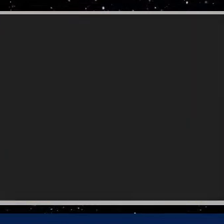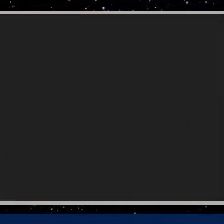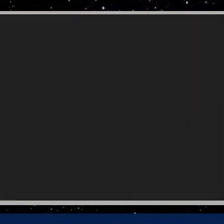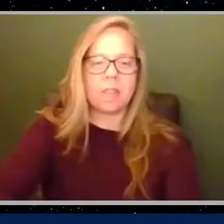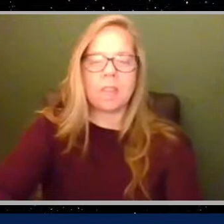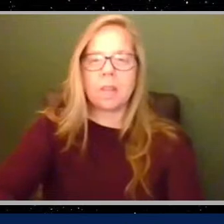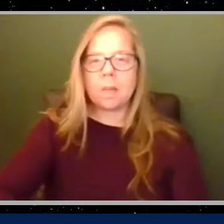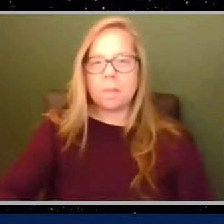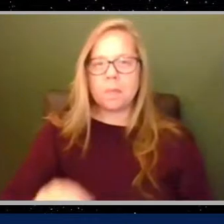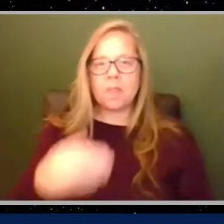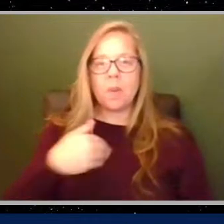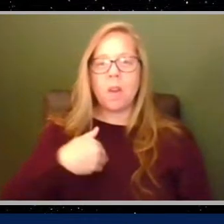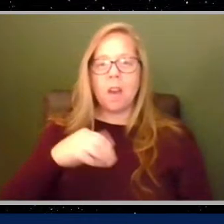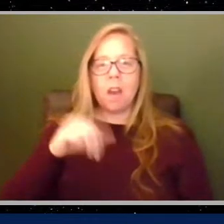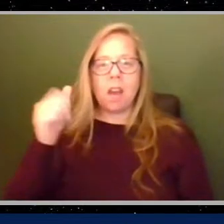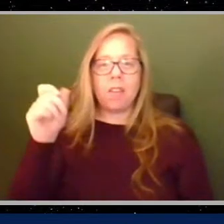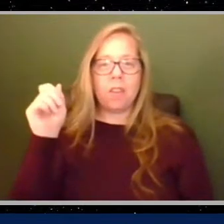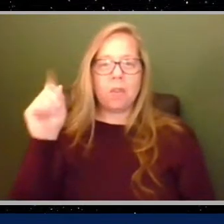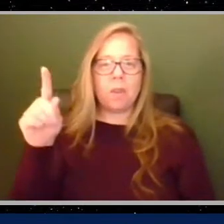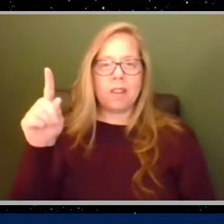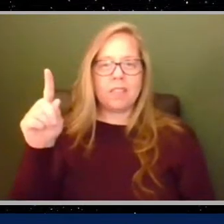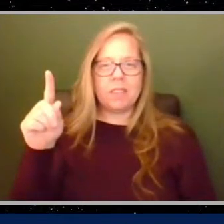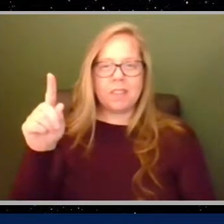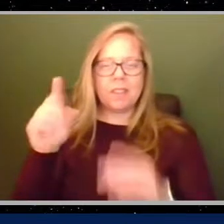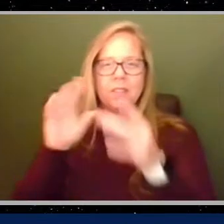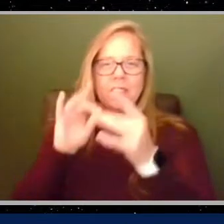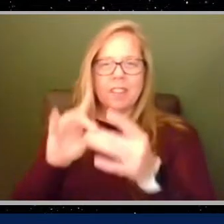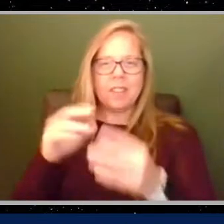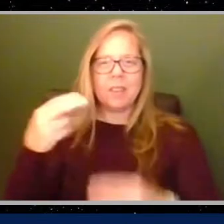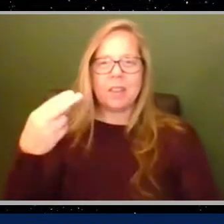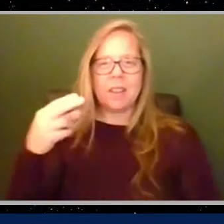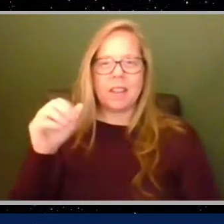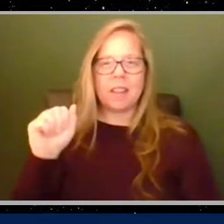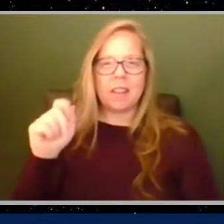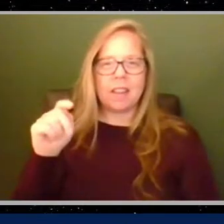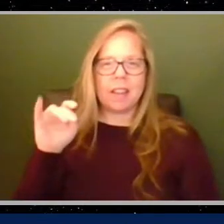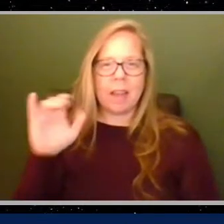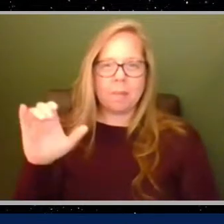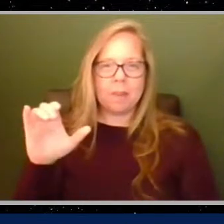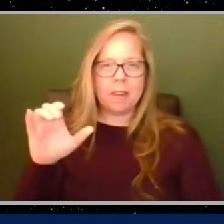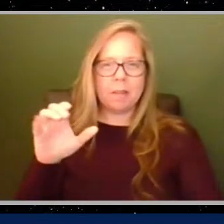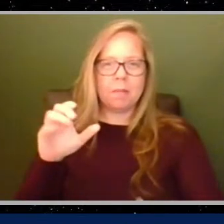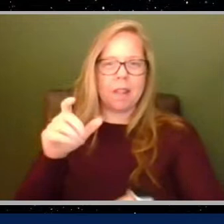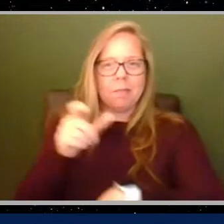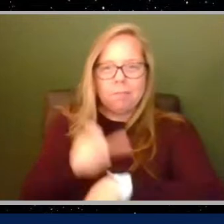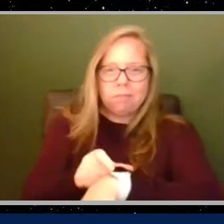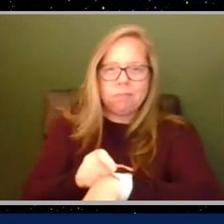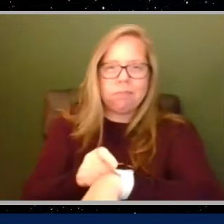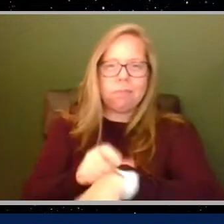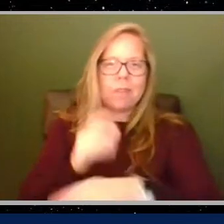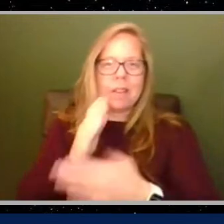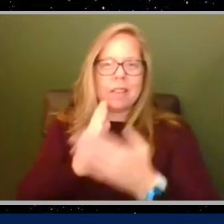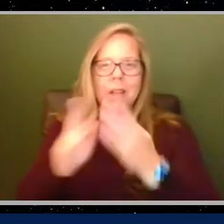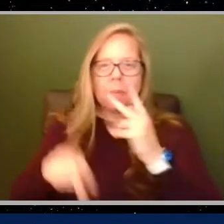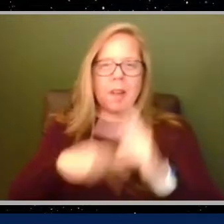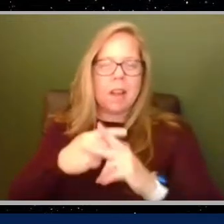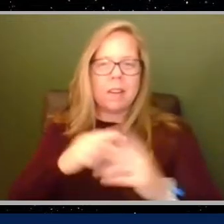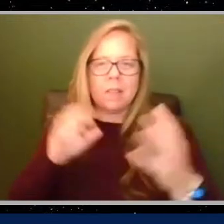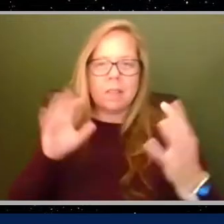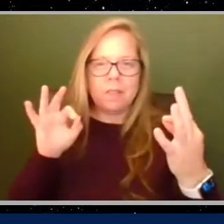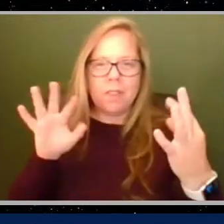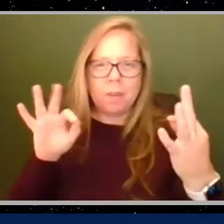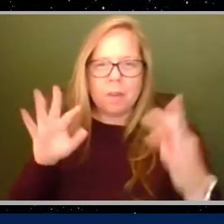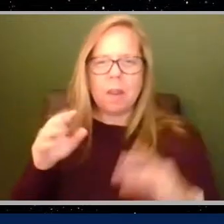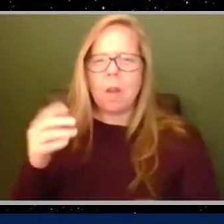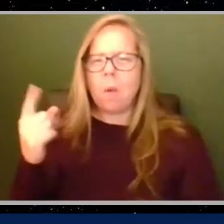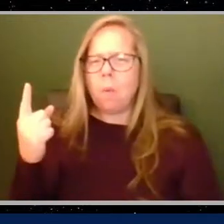sort of feedback to say when you're sort of like nearing a wall or in a different part of the plane. And Ivy Stiles here said they met a